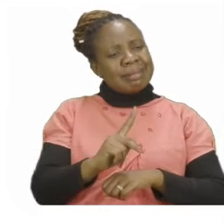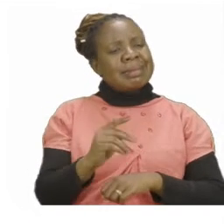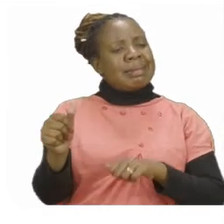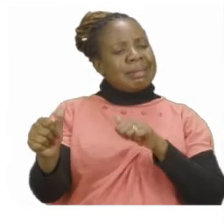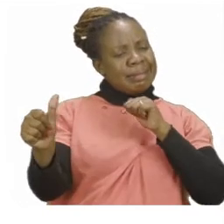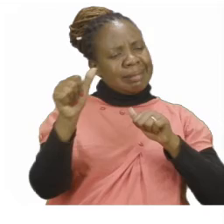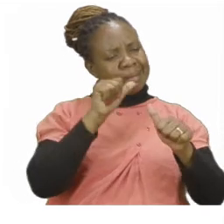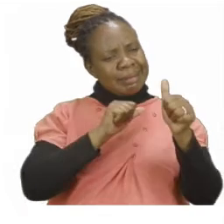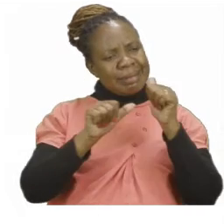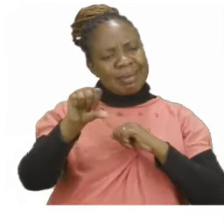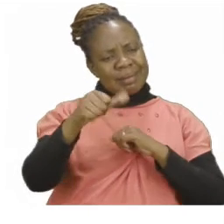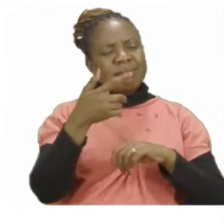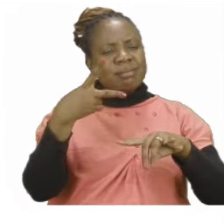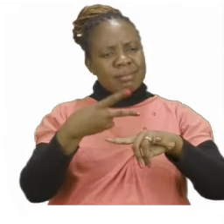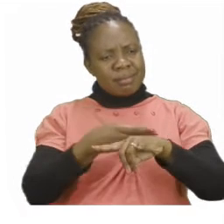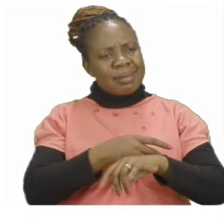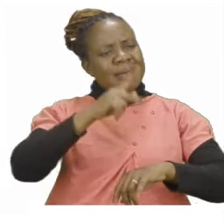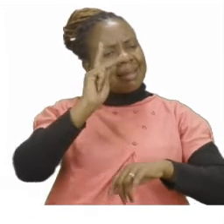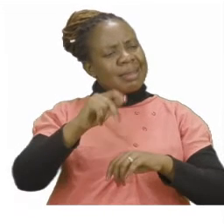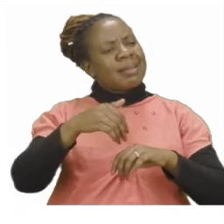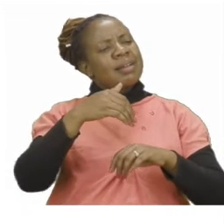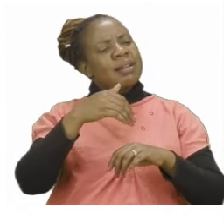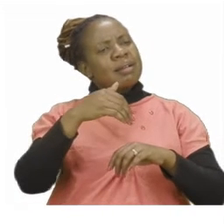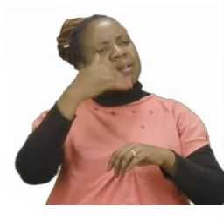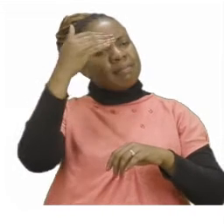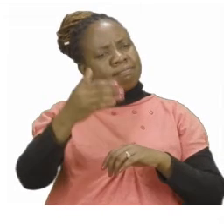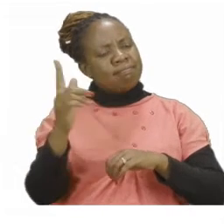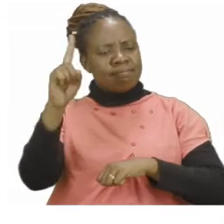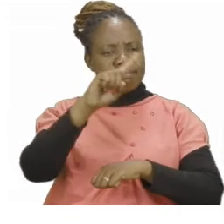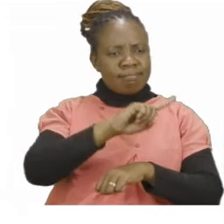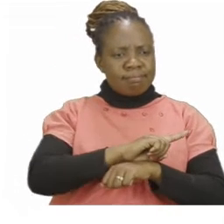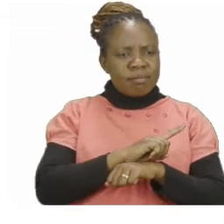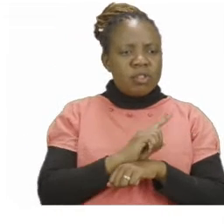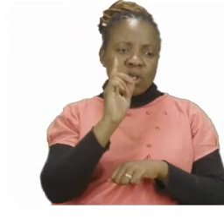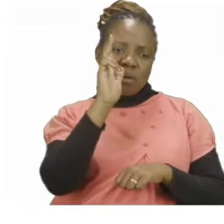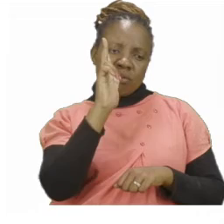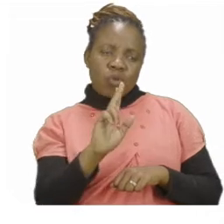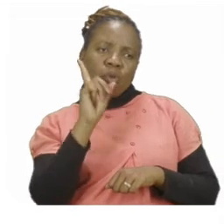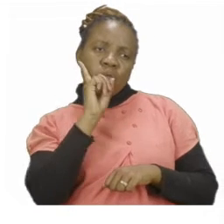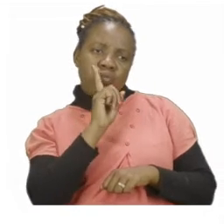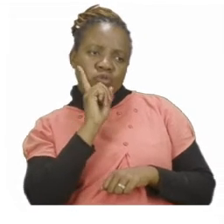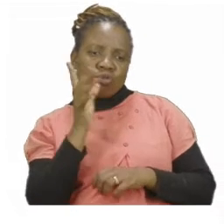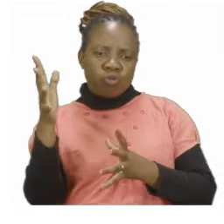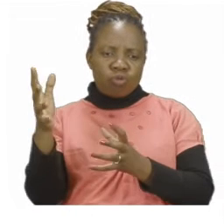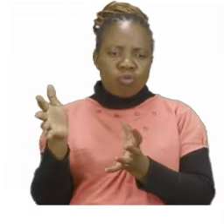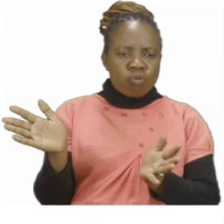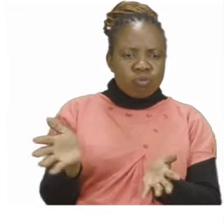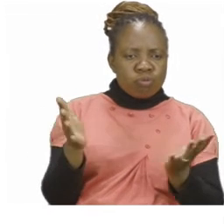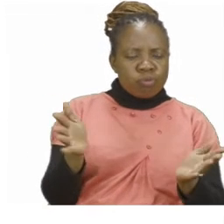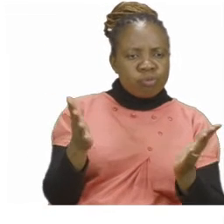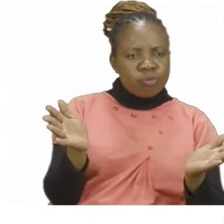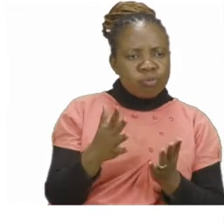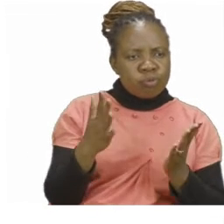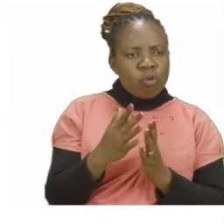The next day, the shepherd came to take the sheep out for grazing. All the